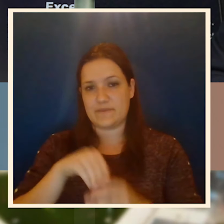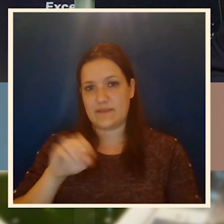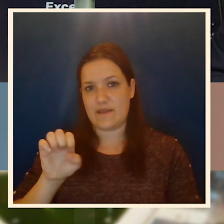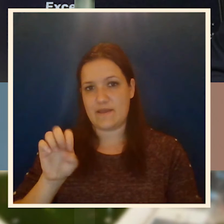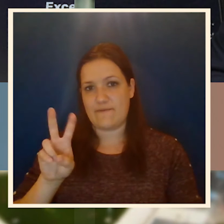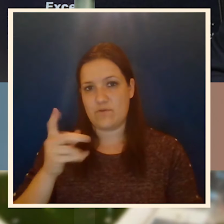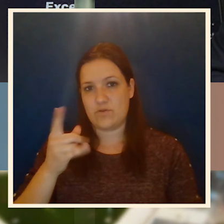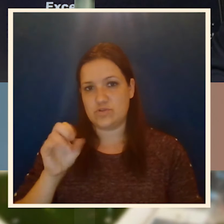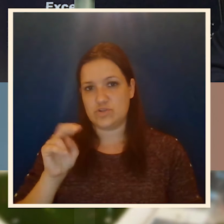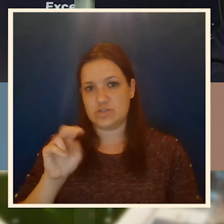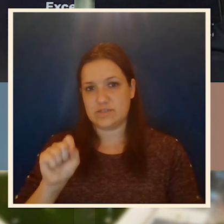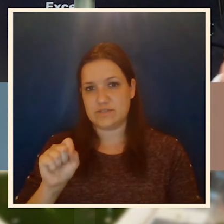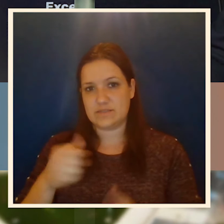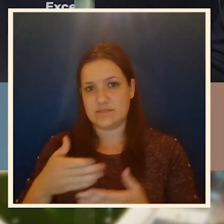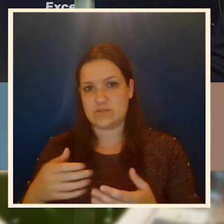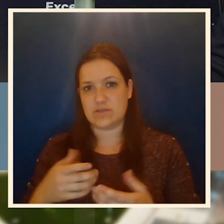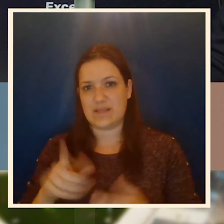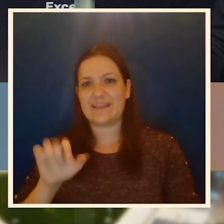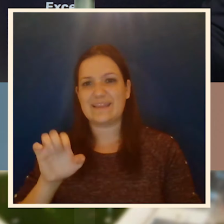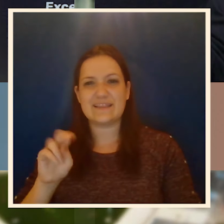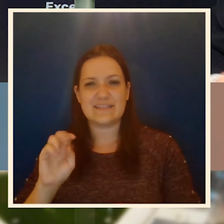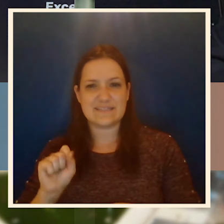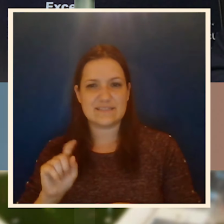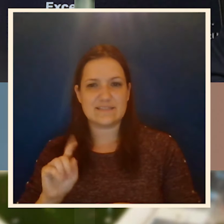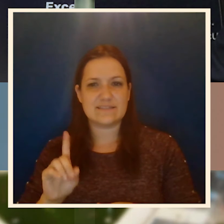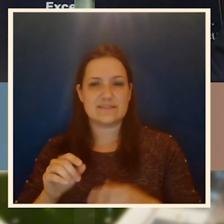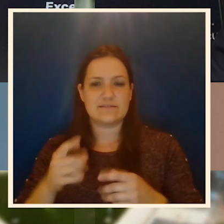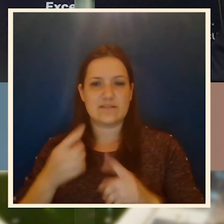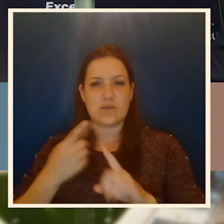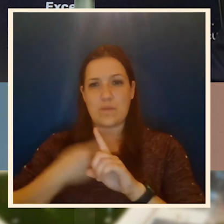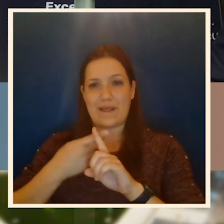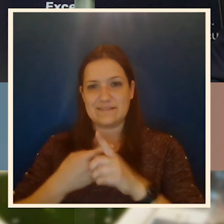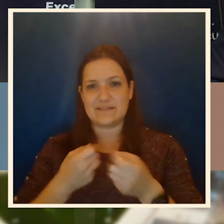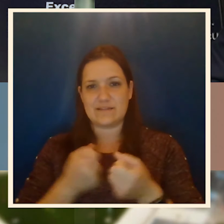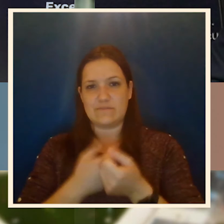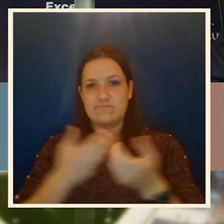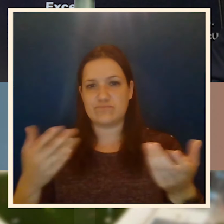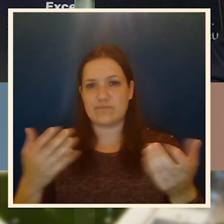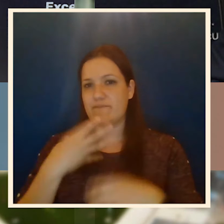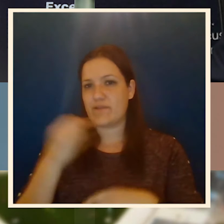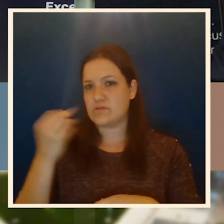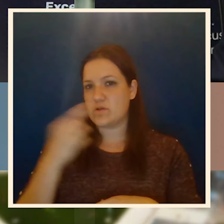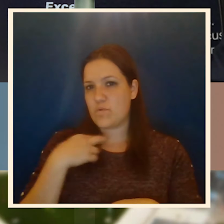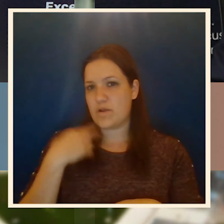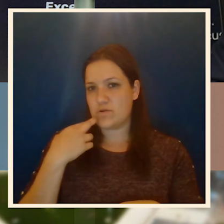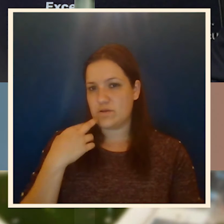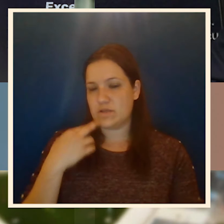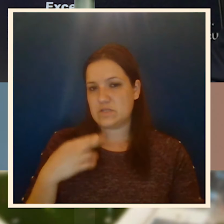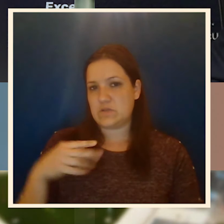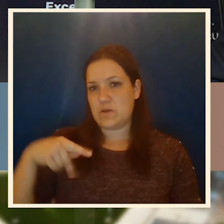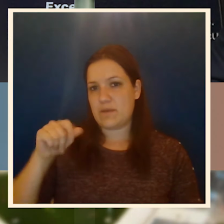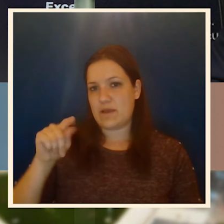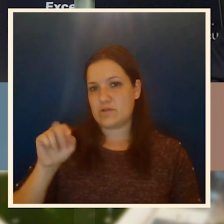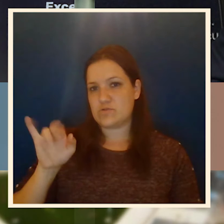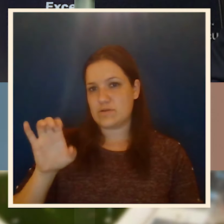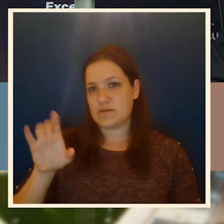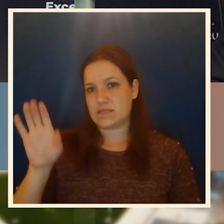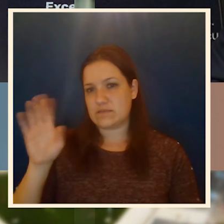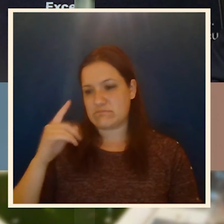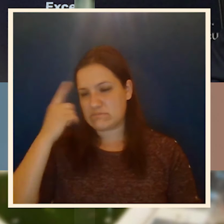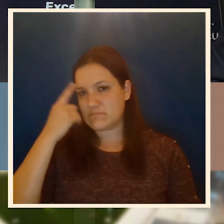Evolutions facility. So they just leased the space out and have an outside restaurant run it. So Patrick's looking at that as an